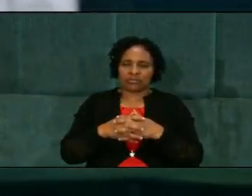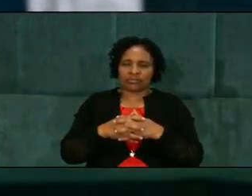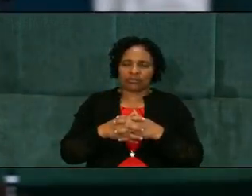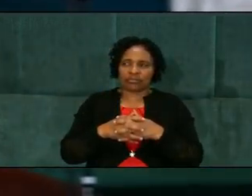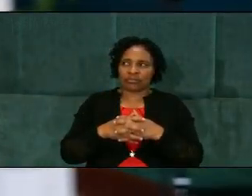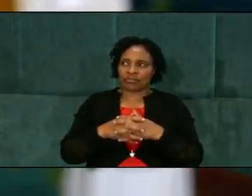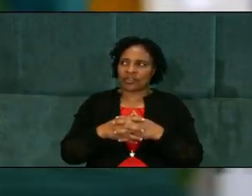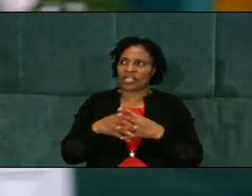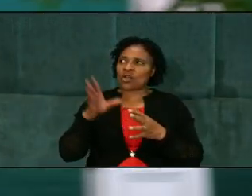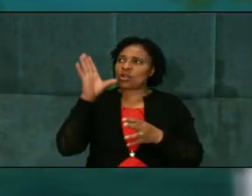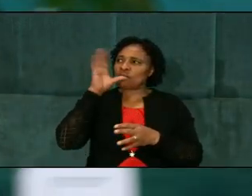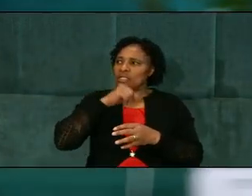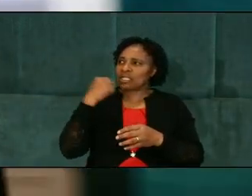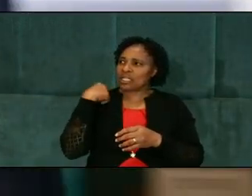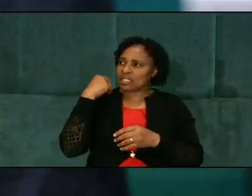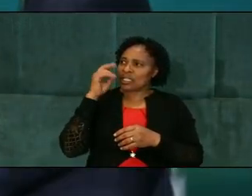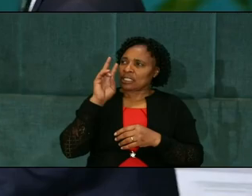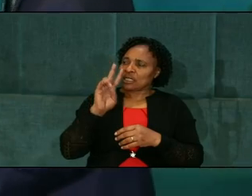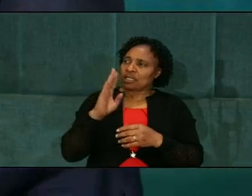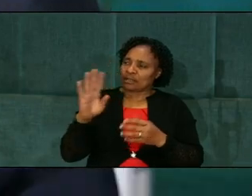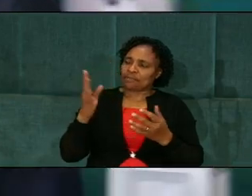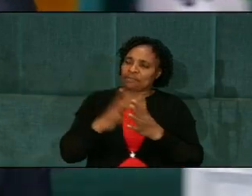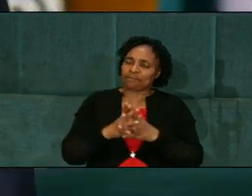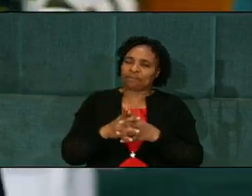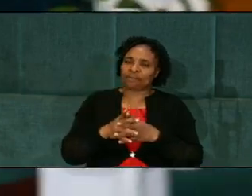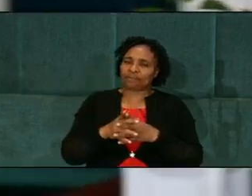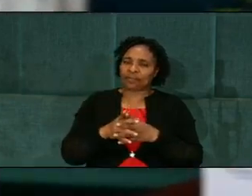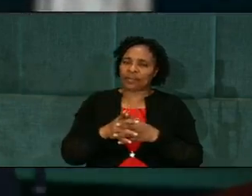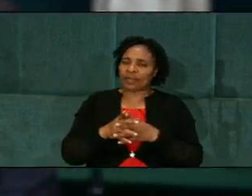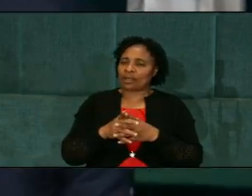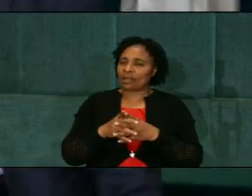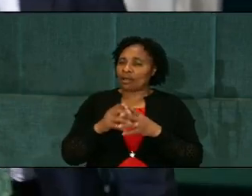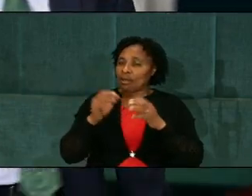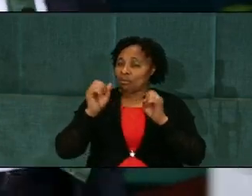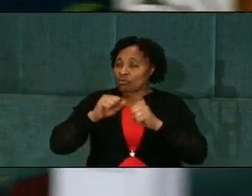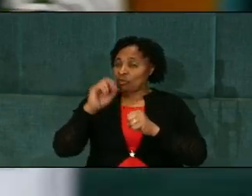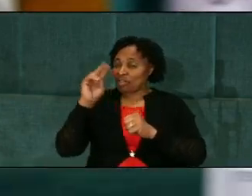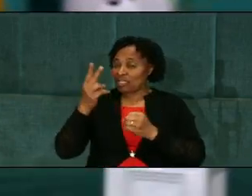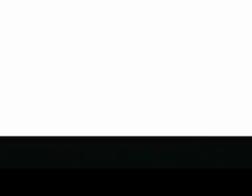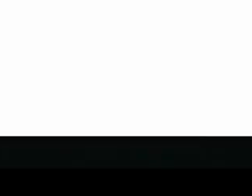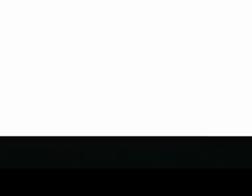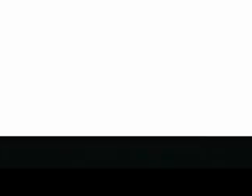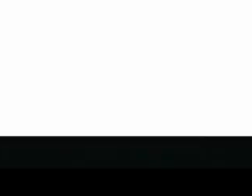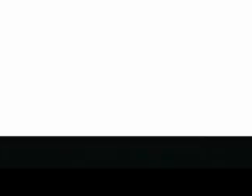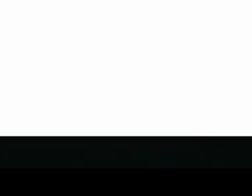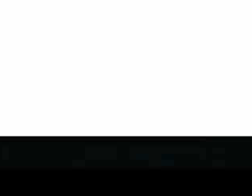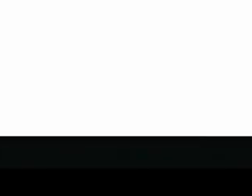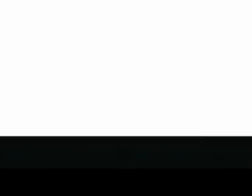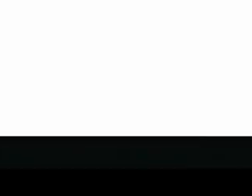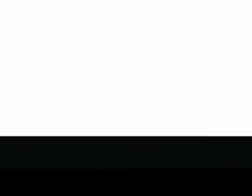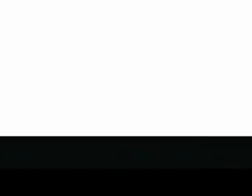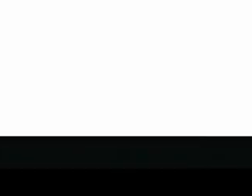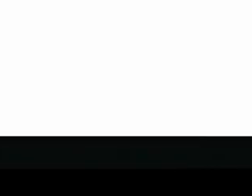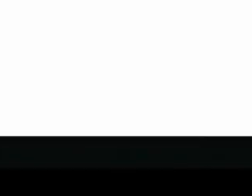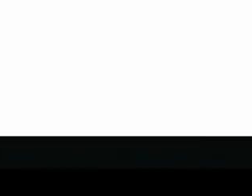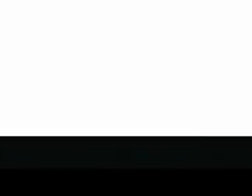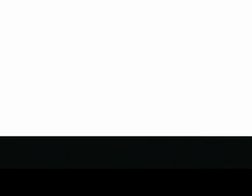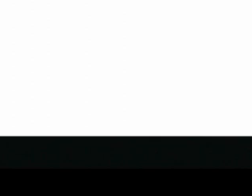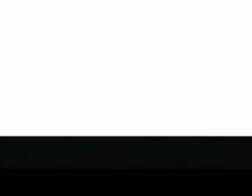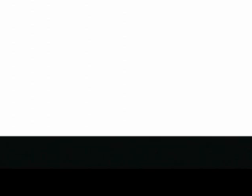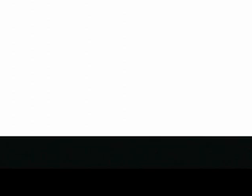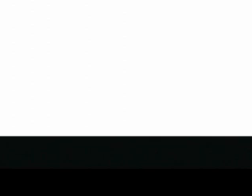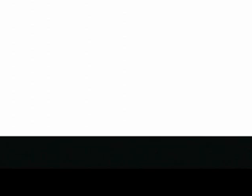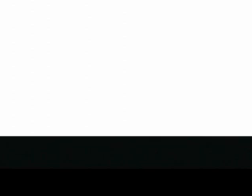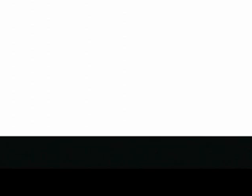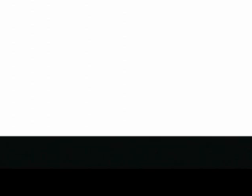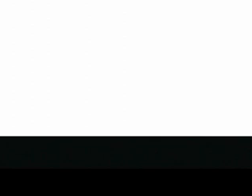Lacking. The second thing that was lacking, oh, this will blow your mind. What does the white raiment represent? The righteousness